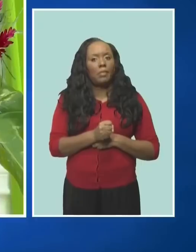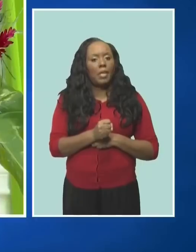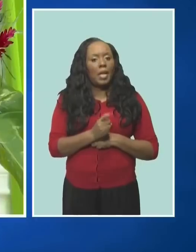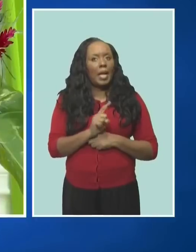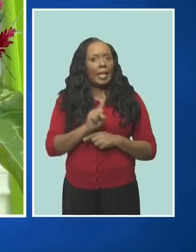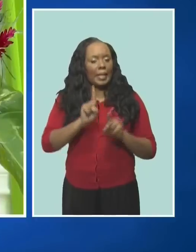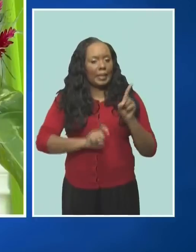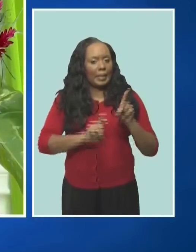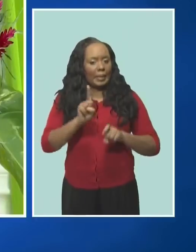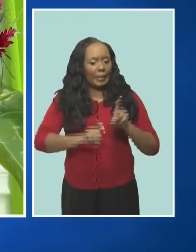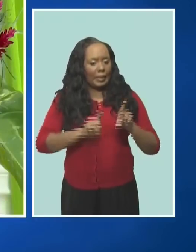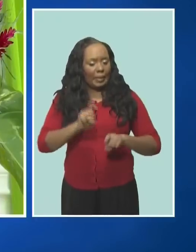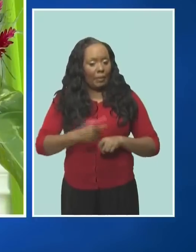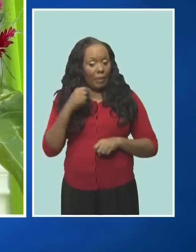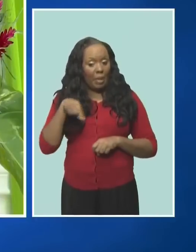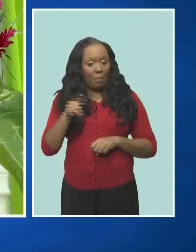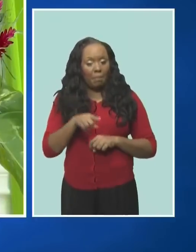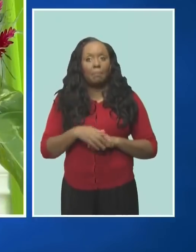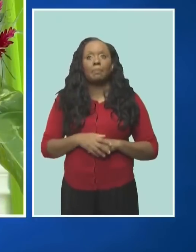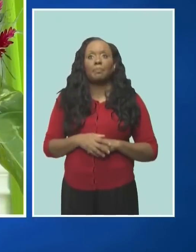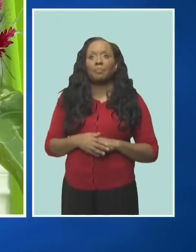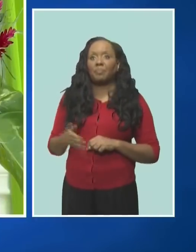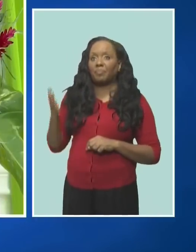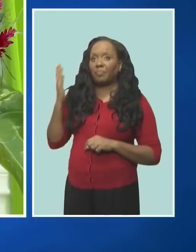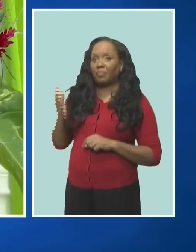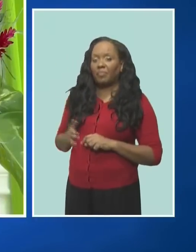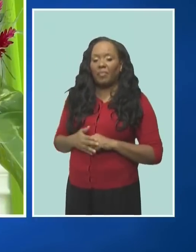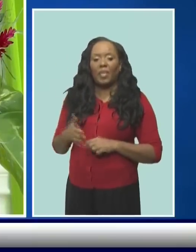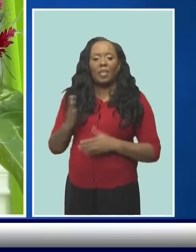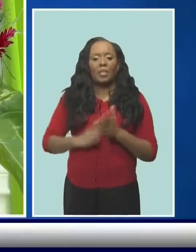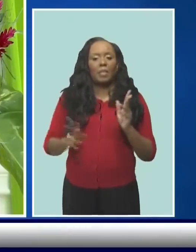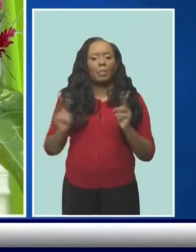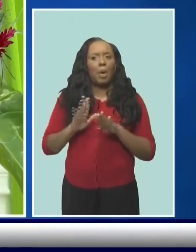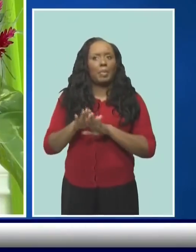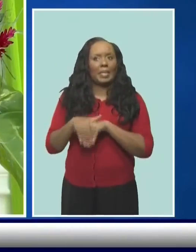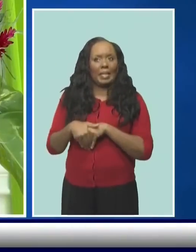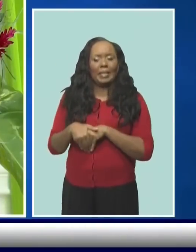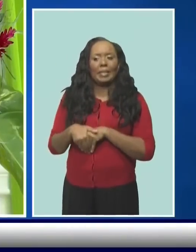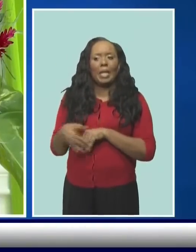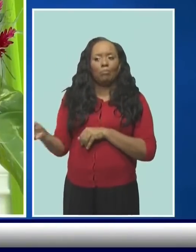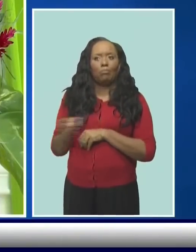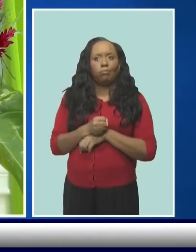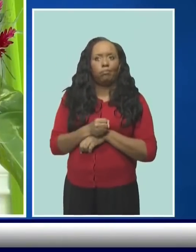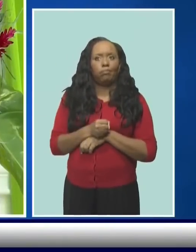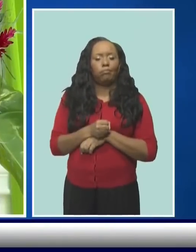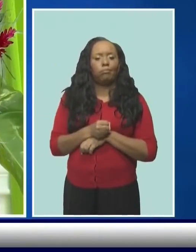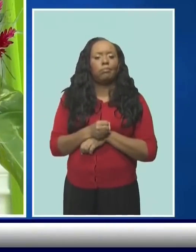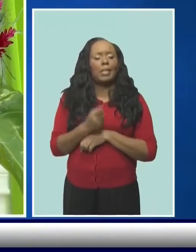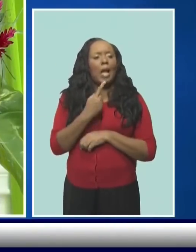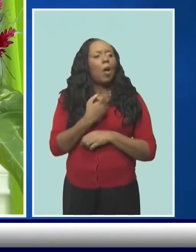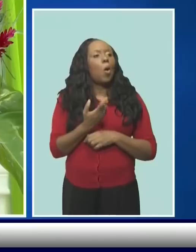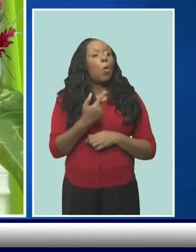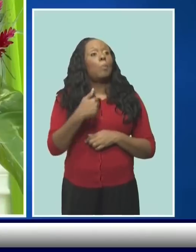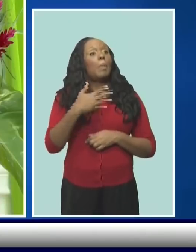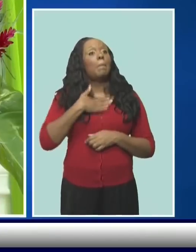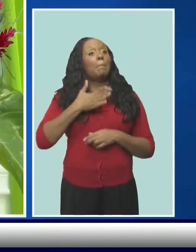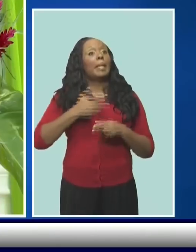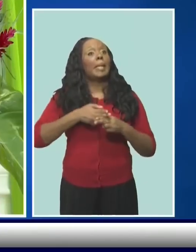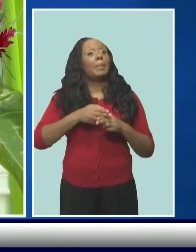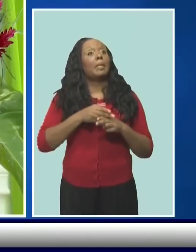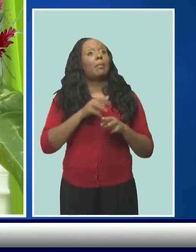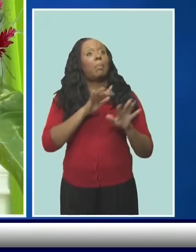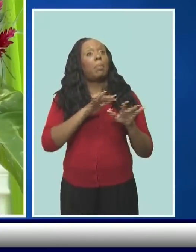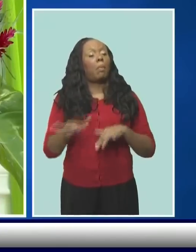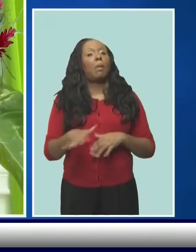That they're trying to pass off as another candidate. That's not good, but it happened, right? So, of course,